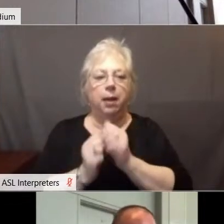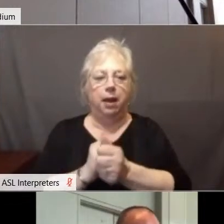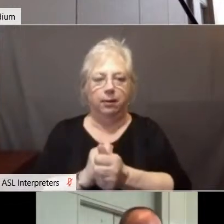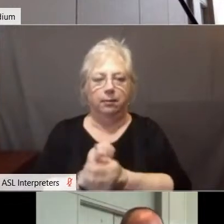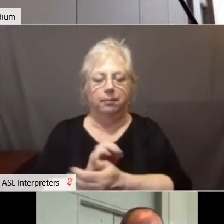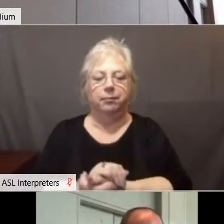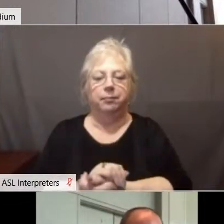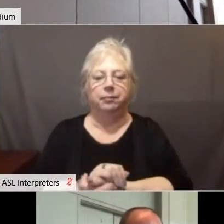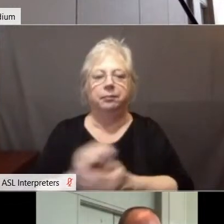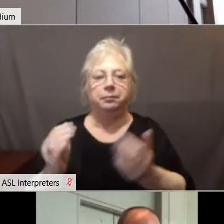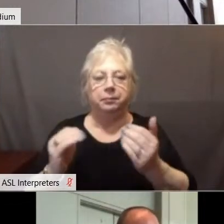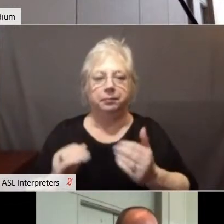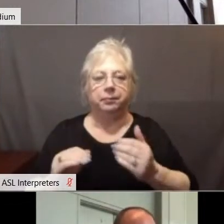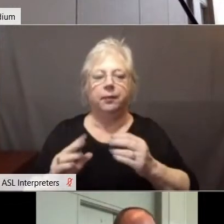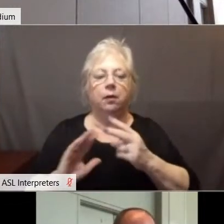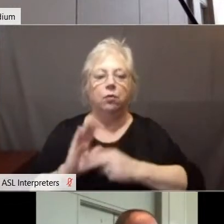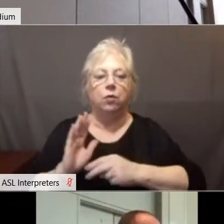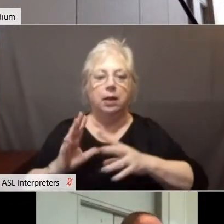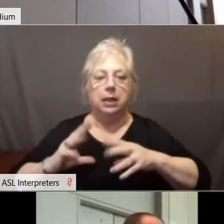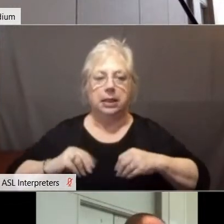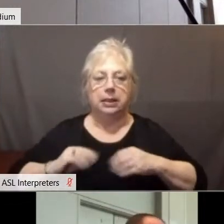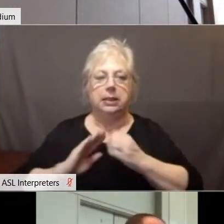Would you read the consent agenda, please?